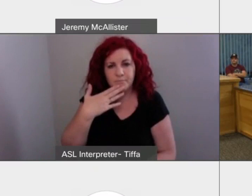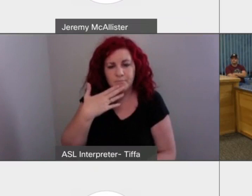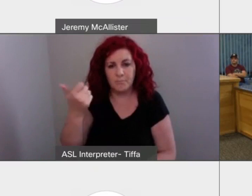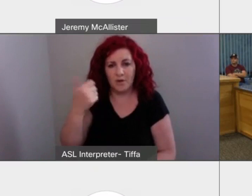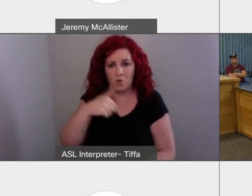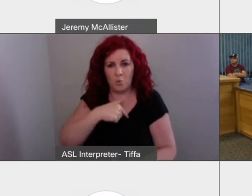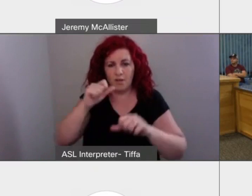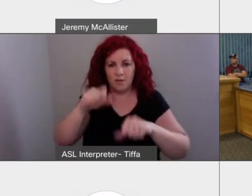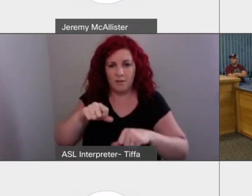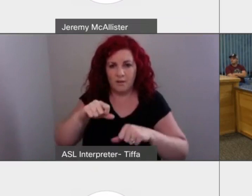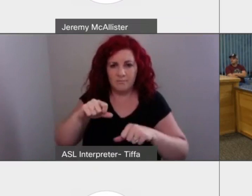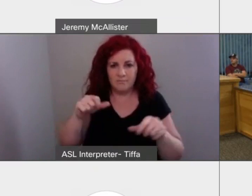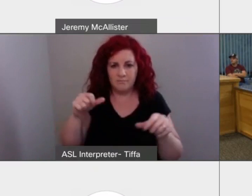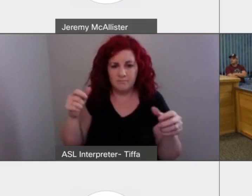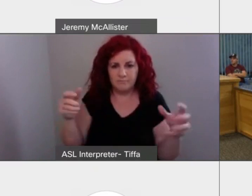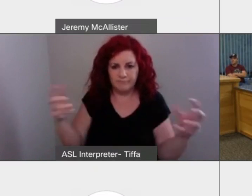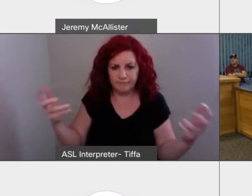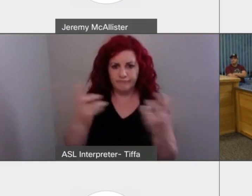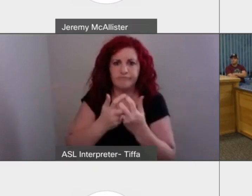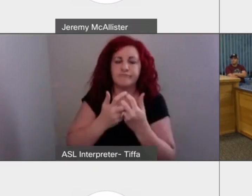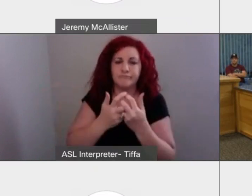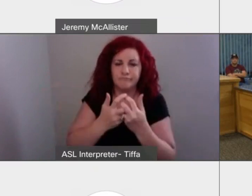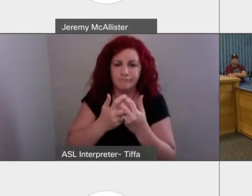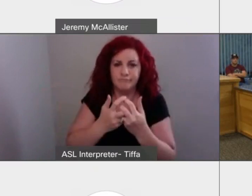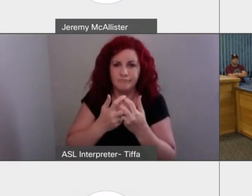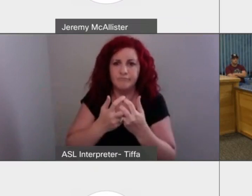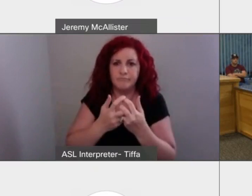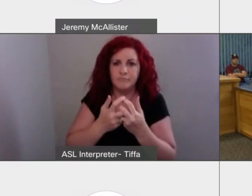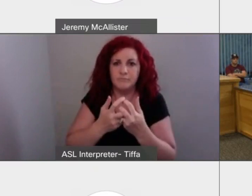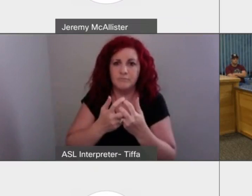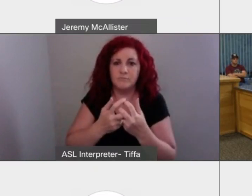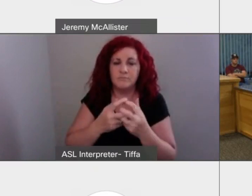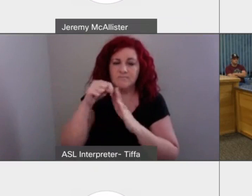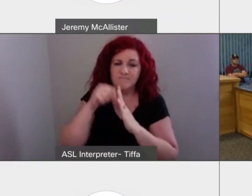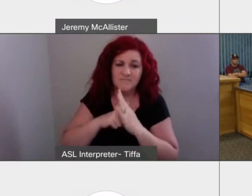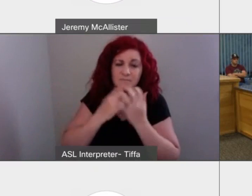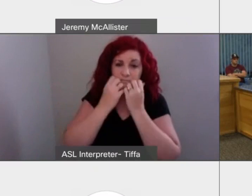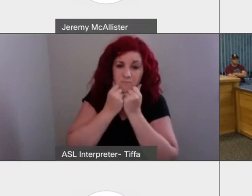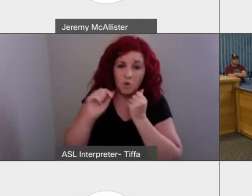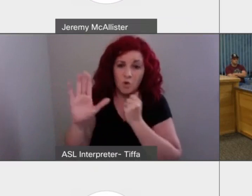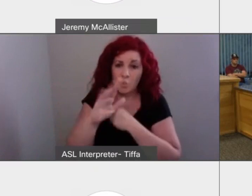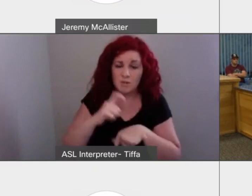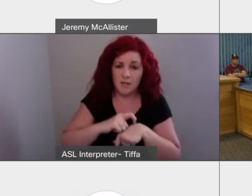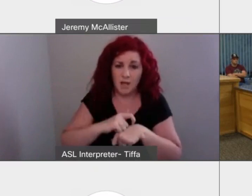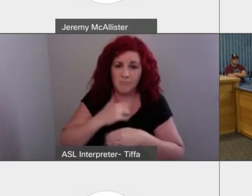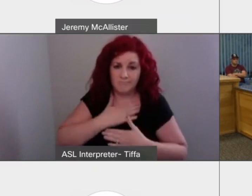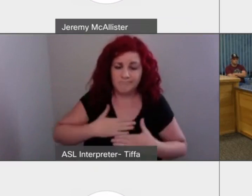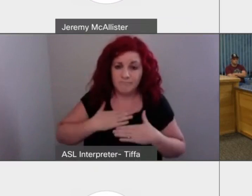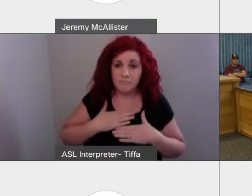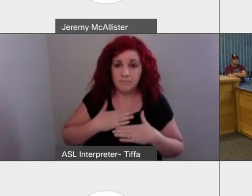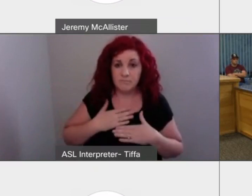put this puzzle together. But we're deeply appreciative for your time. And with